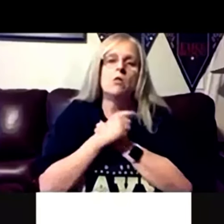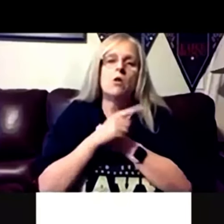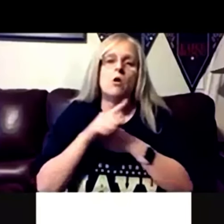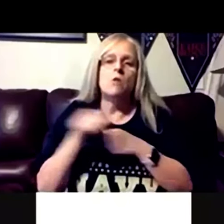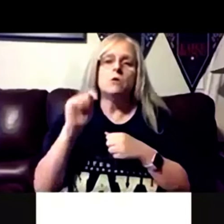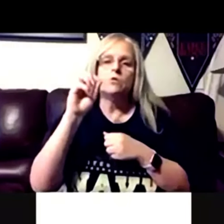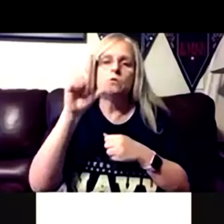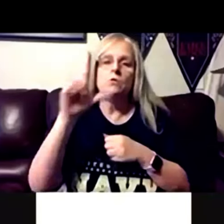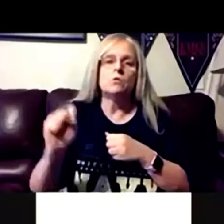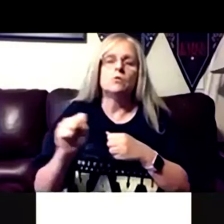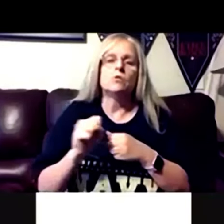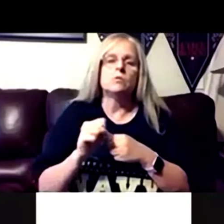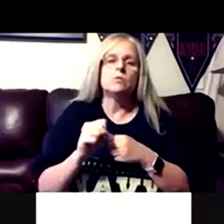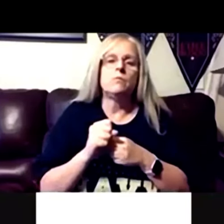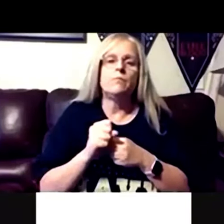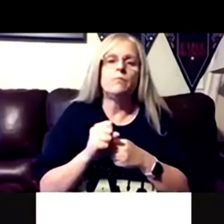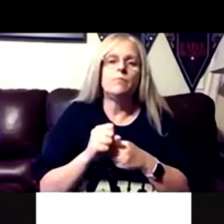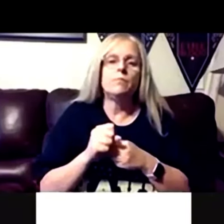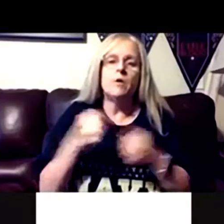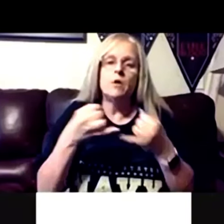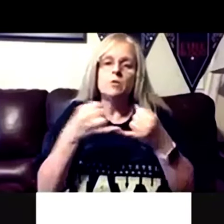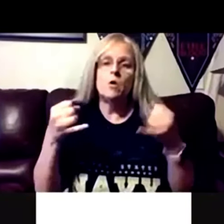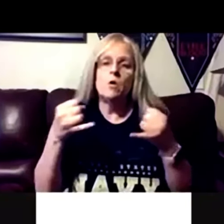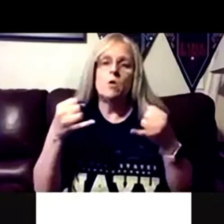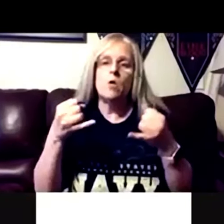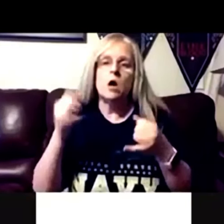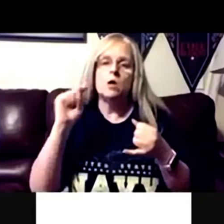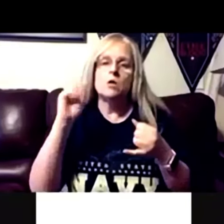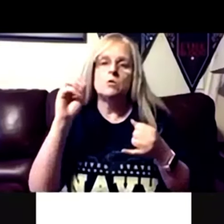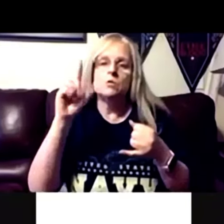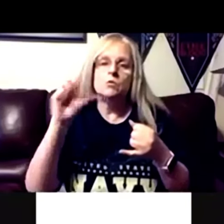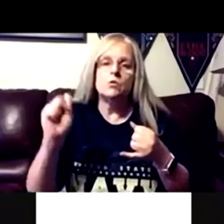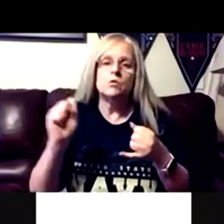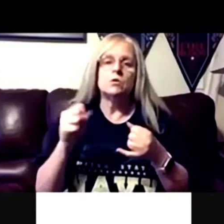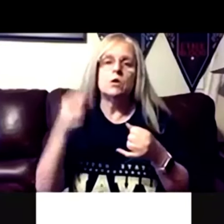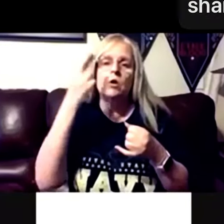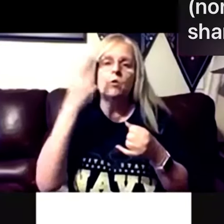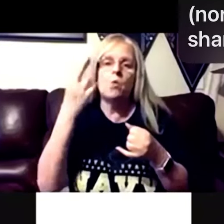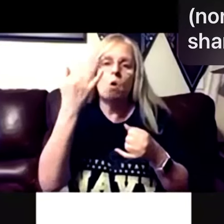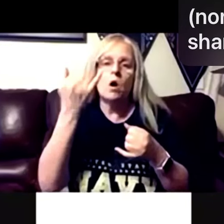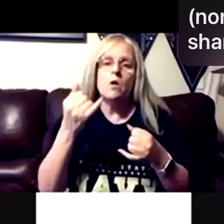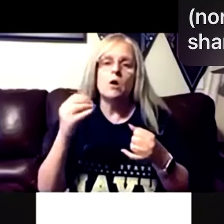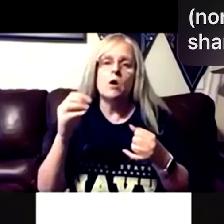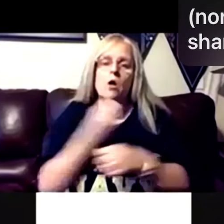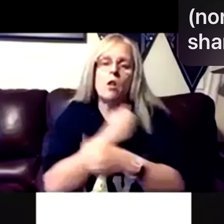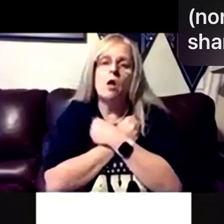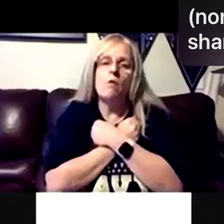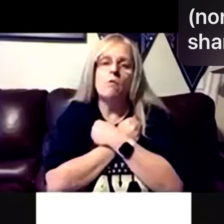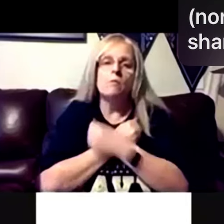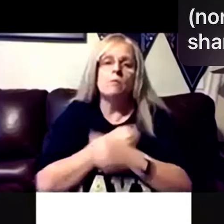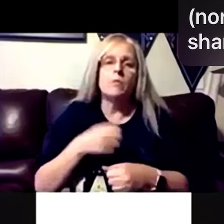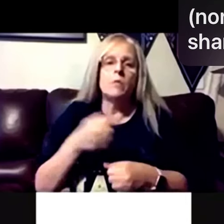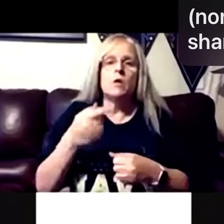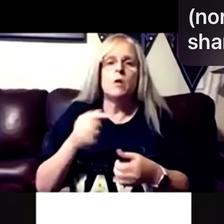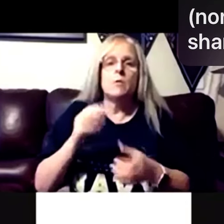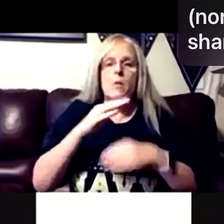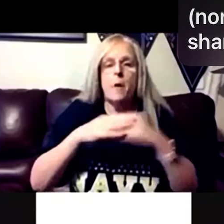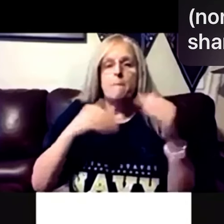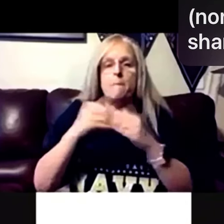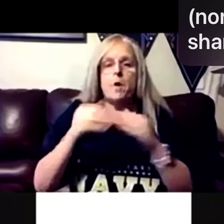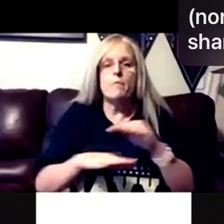tools. And these are online tools. And the reason they're going to love them is because they are built from the ground